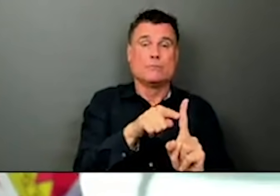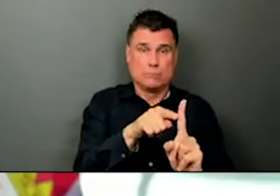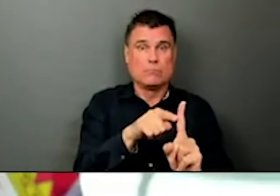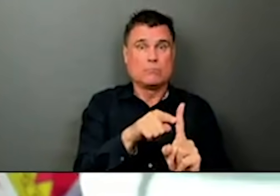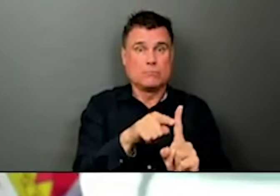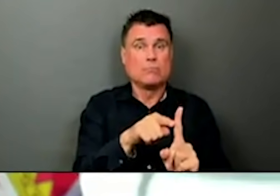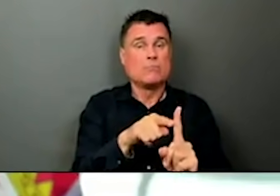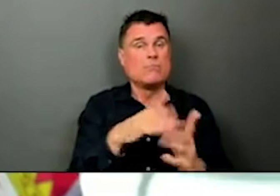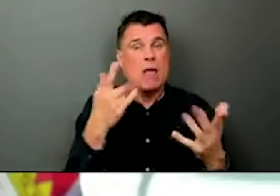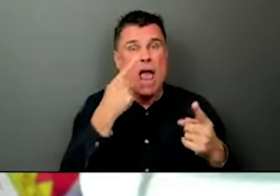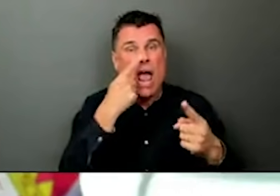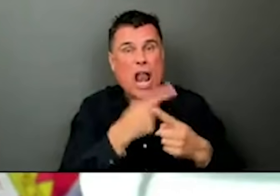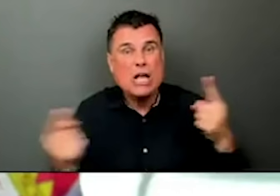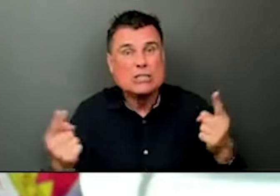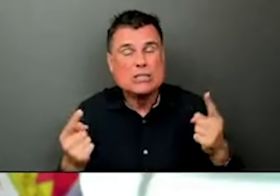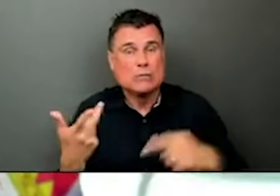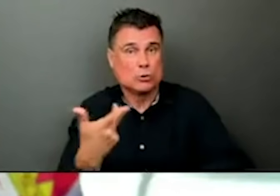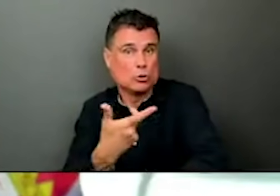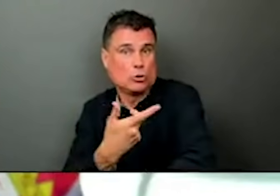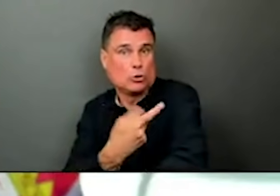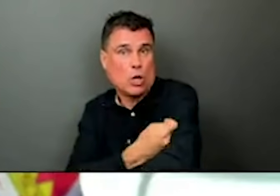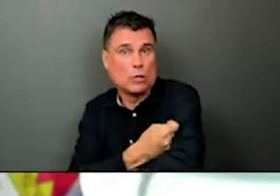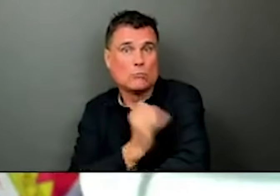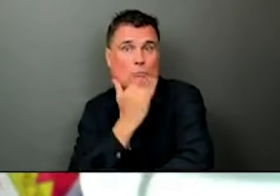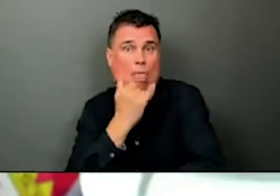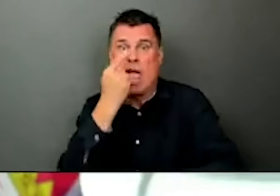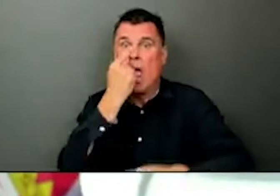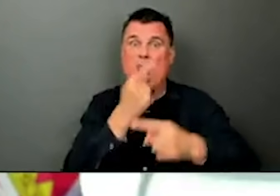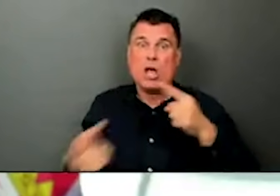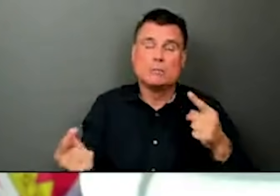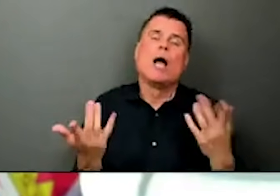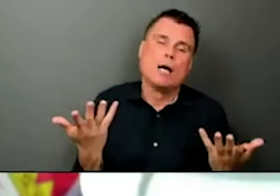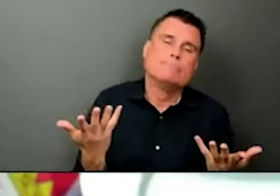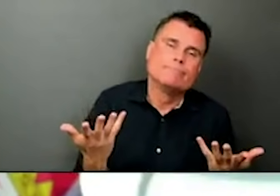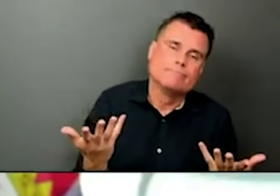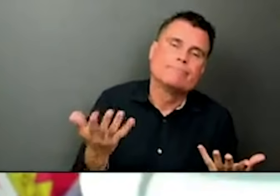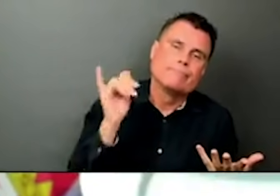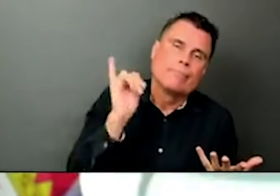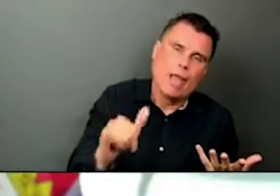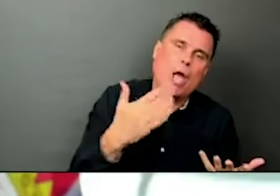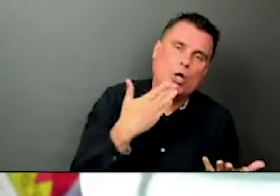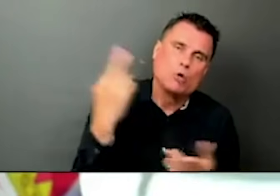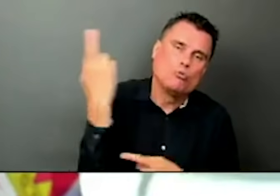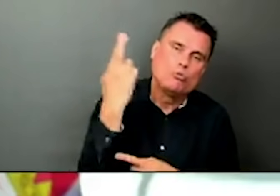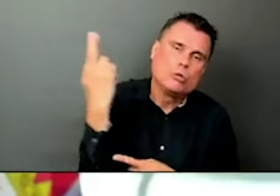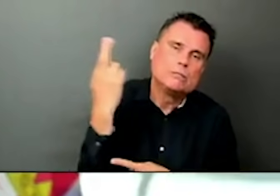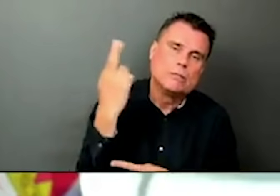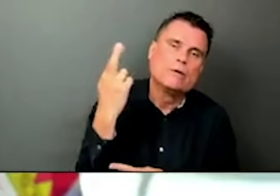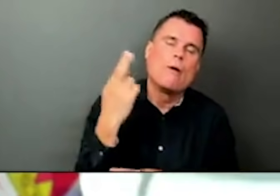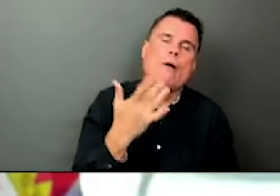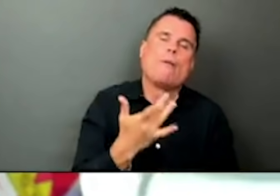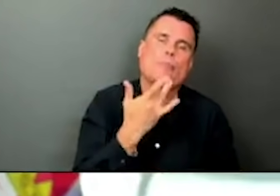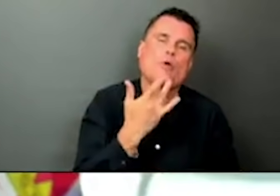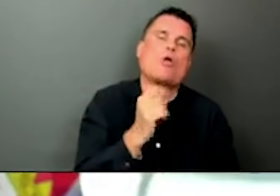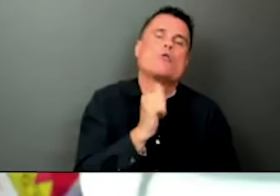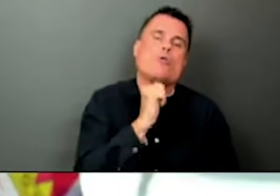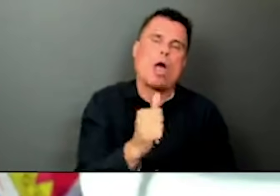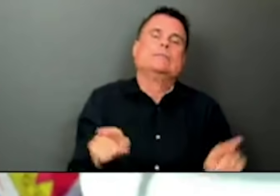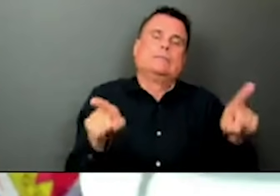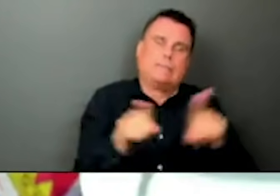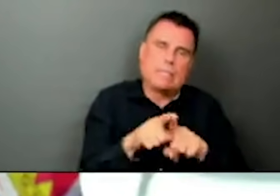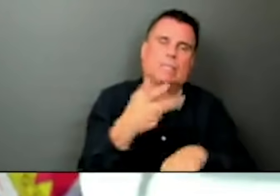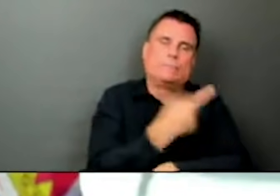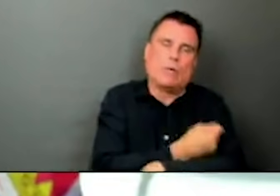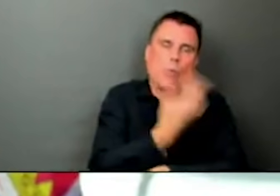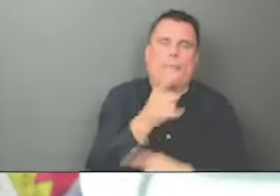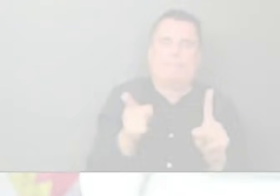outcomes, and no, there are no other risk factors which would indicate for us that or cause us to recommend someone not to receive a second